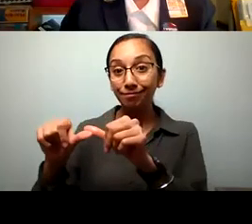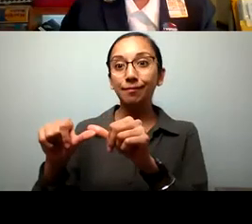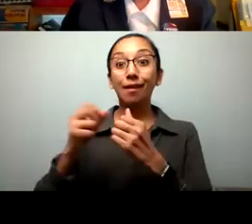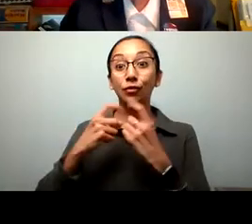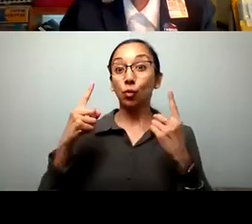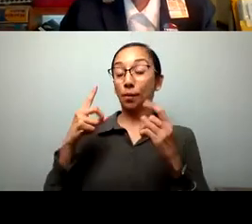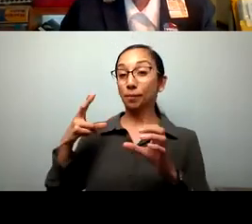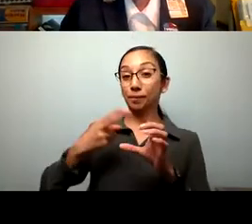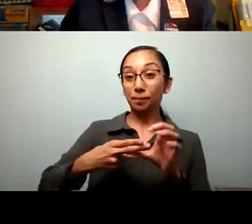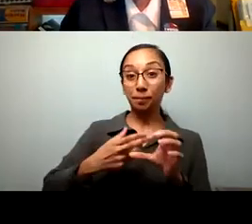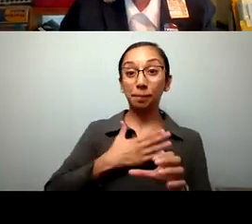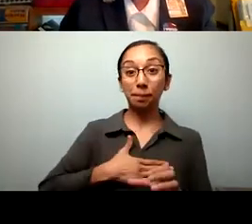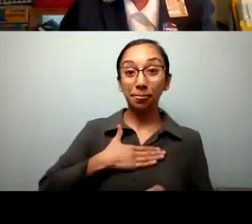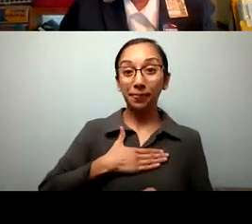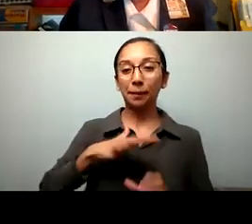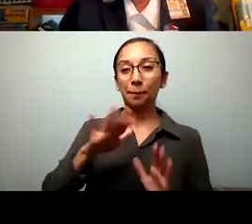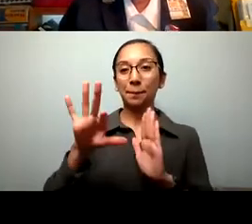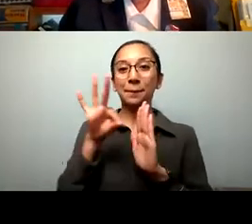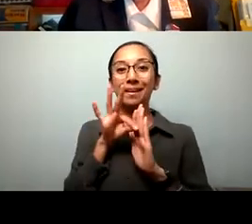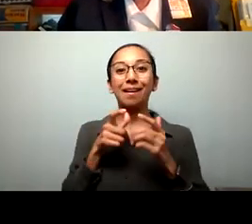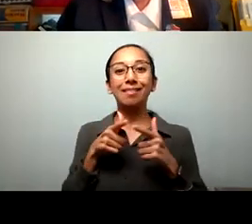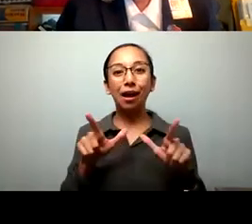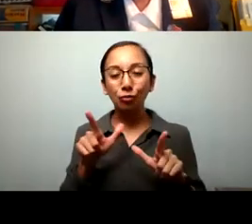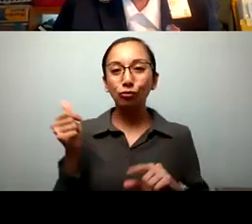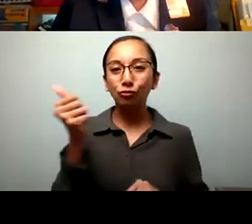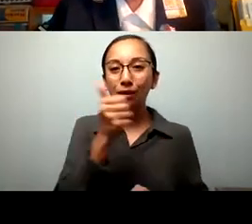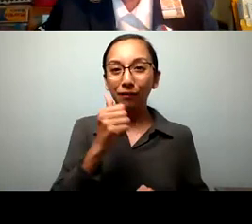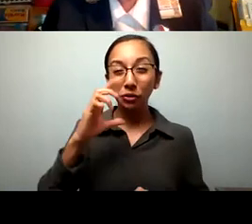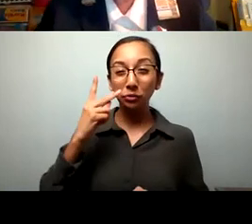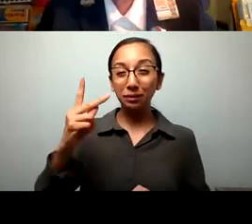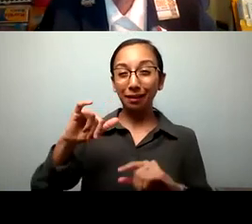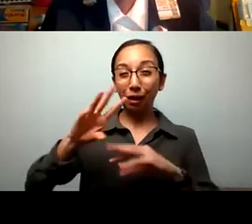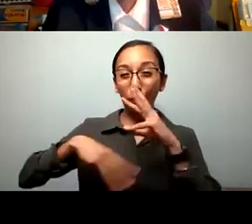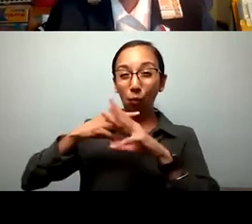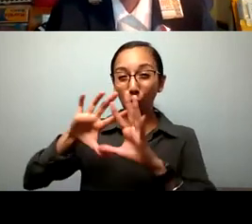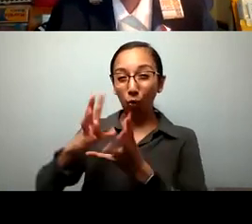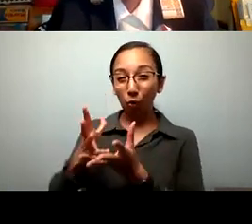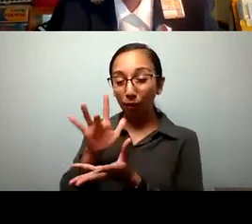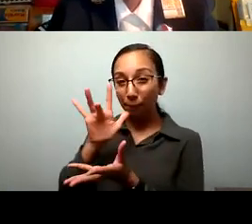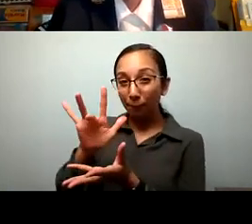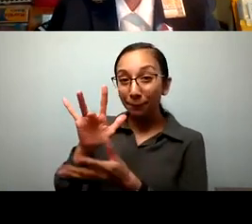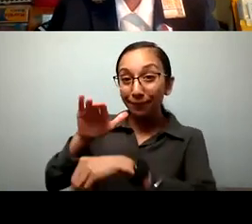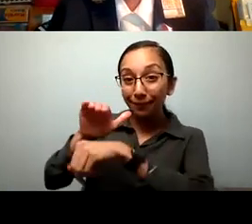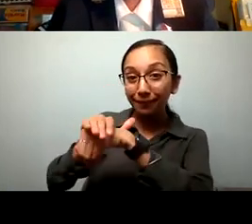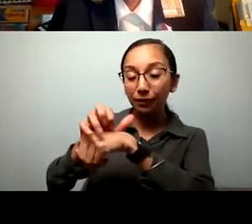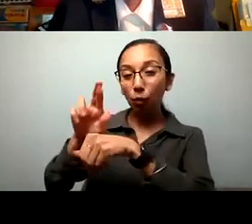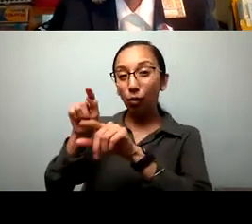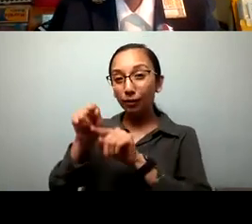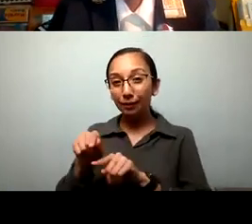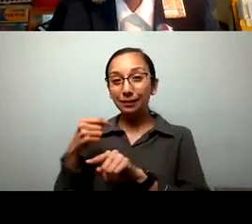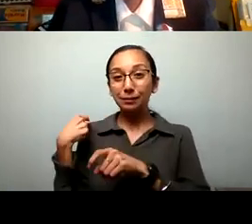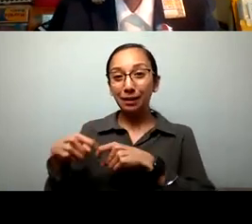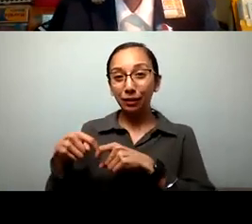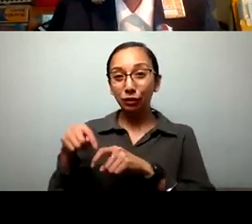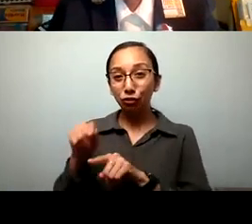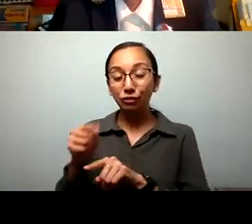participating to select a language to listen to the interpreter section. To do this, you need to find the